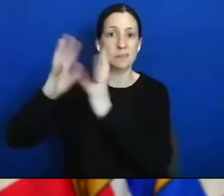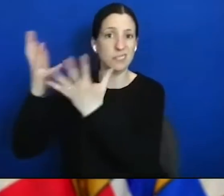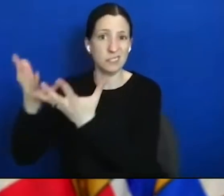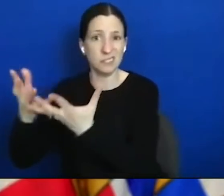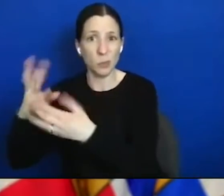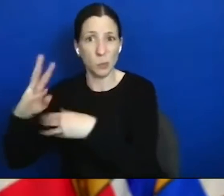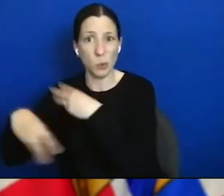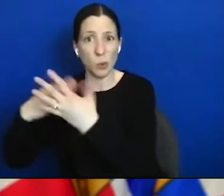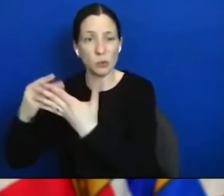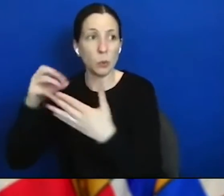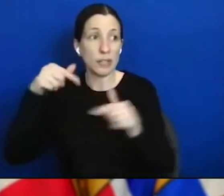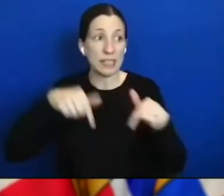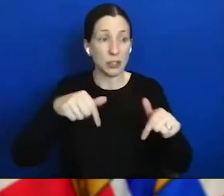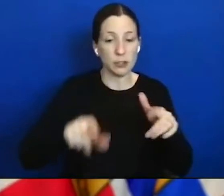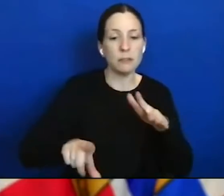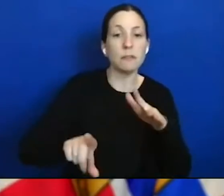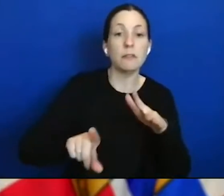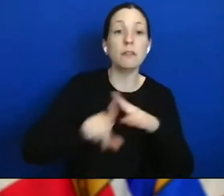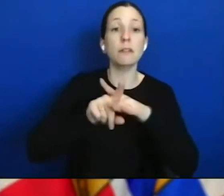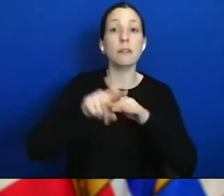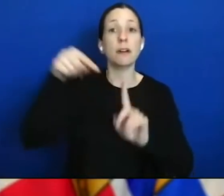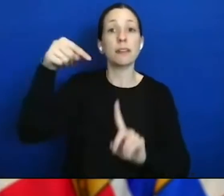here that have